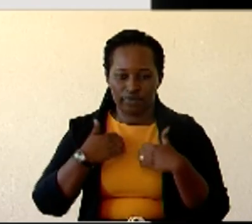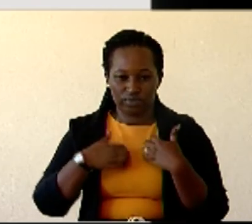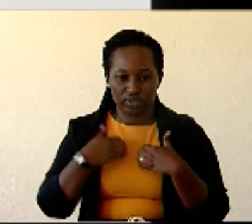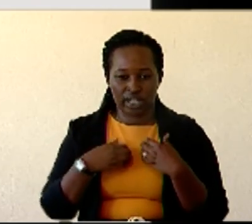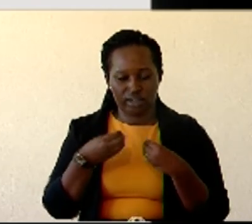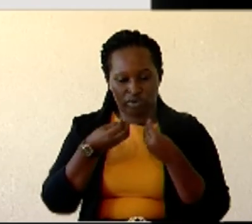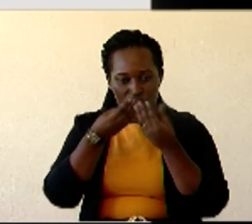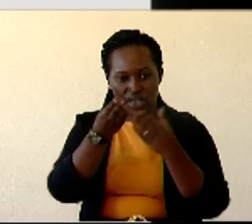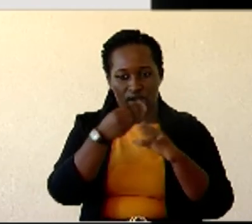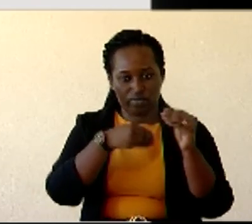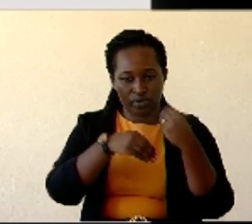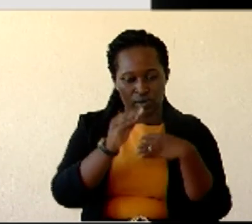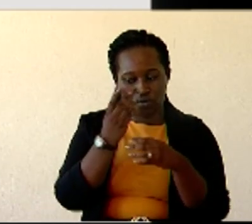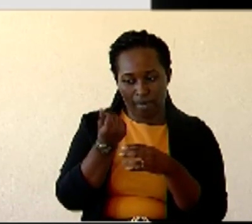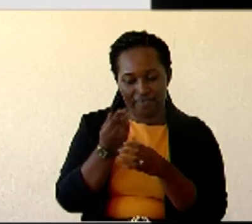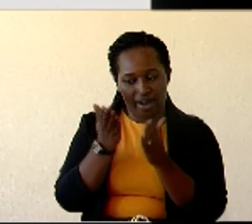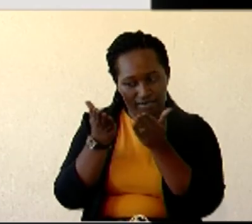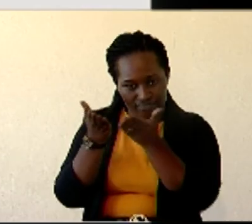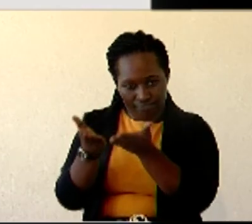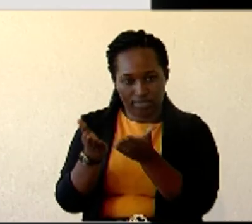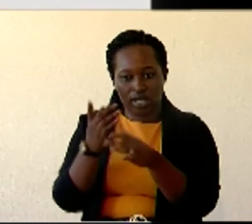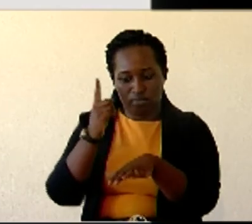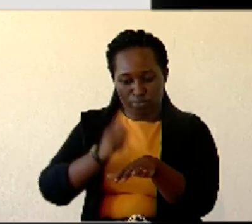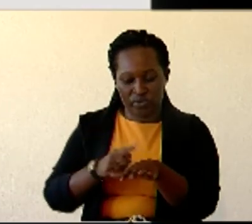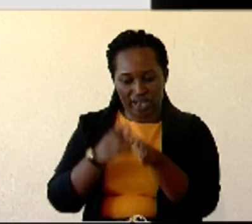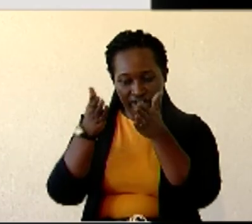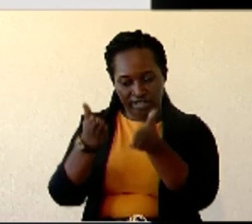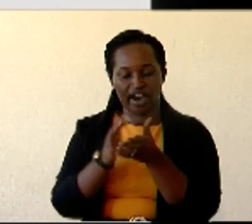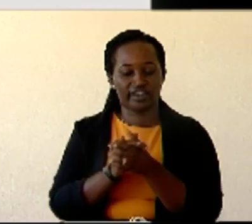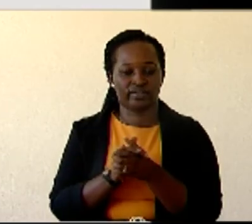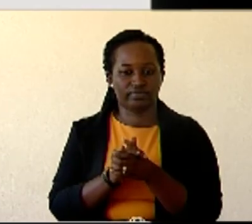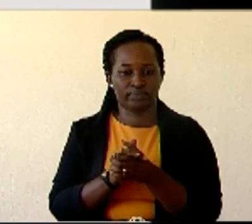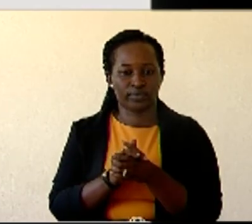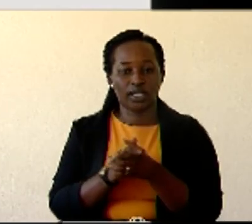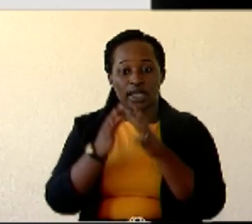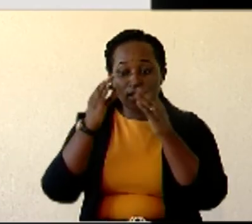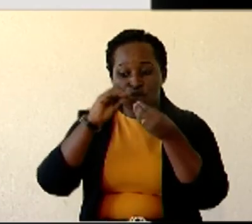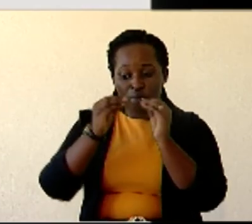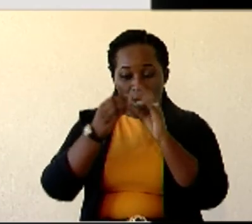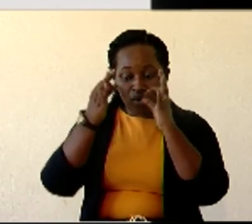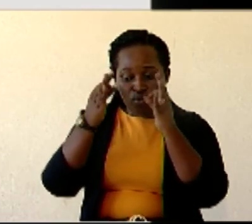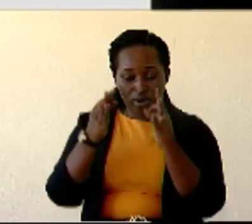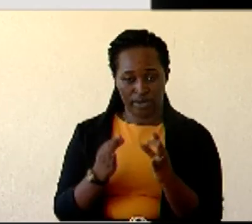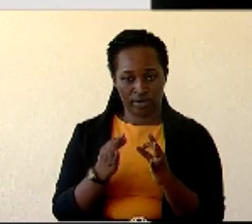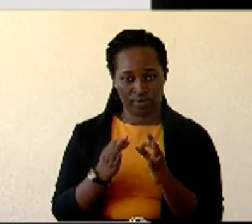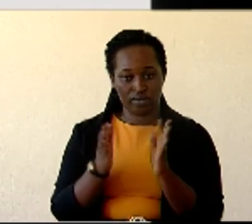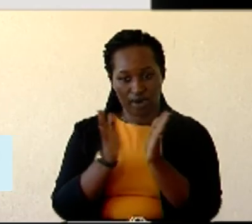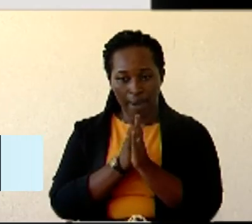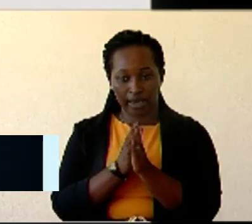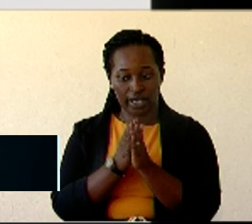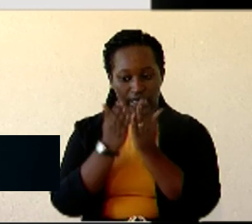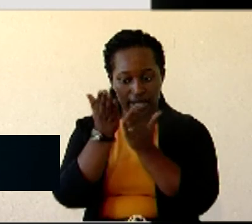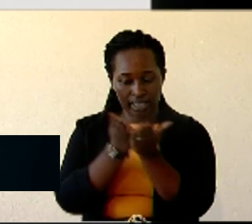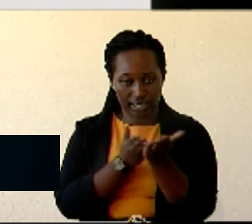market at a given price in a given period of time. So the amount of commodities, amount of goods and services, the